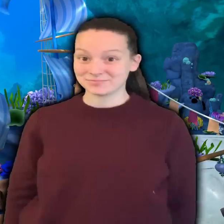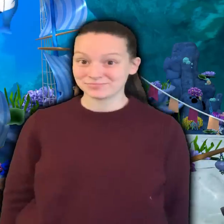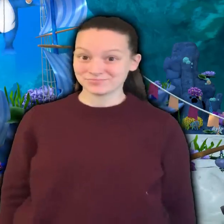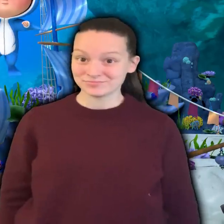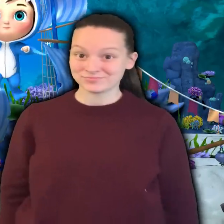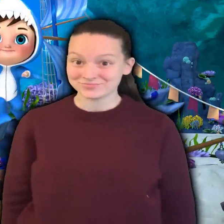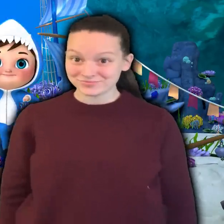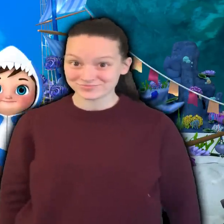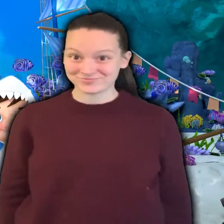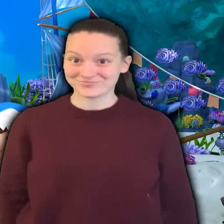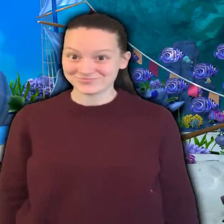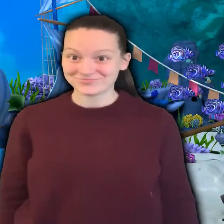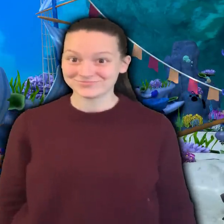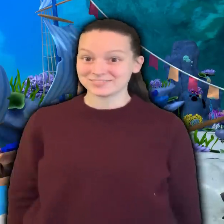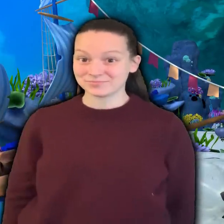foreign